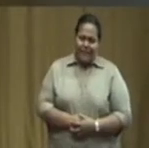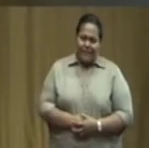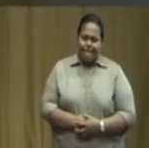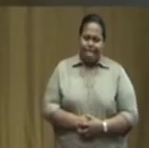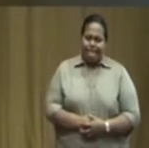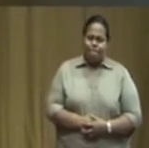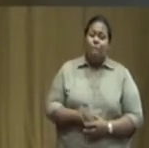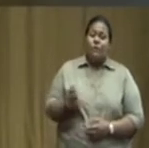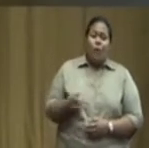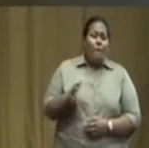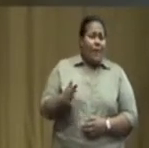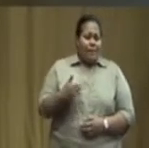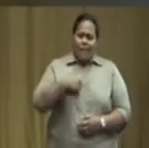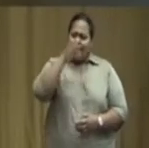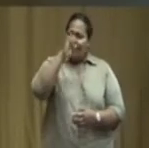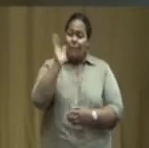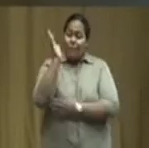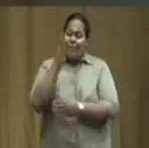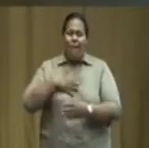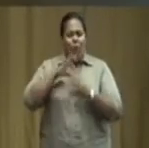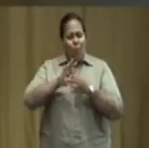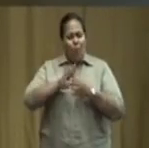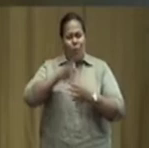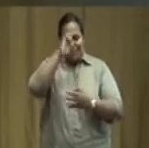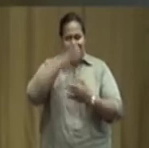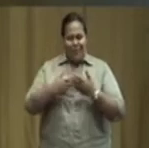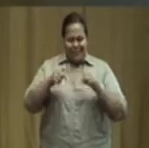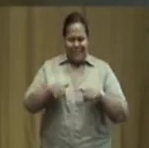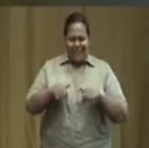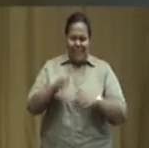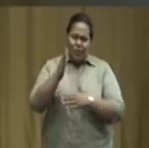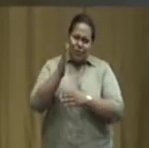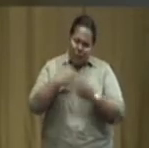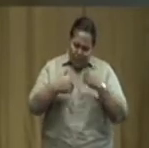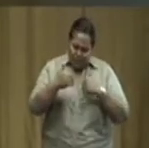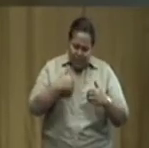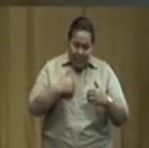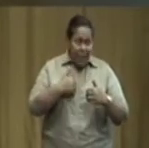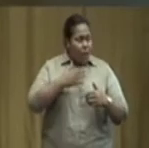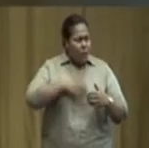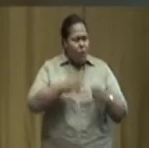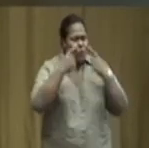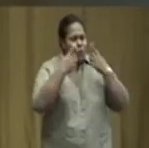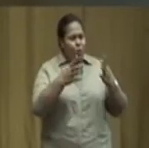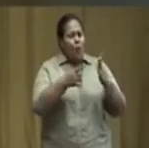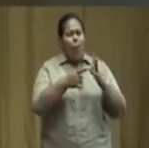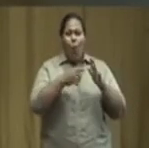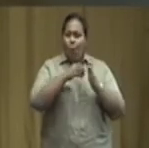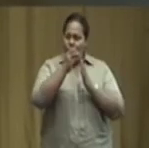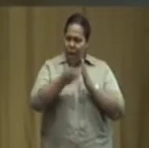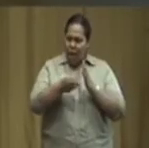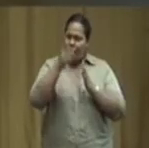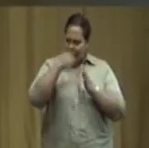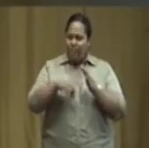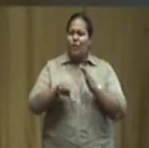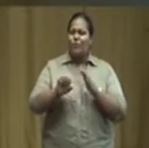first, I just thought I'd present my own experience at USP as a kind of case study to show that OER can be valuable for us here